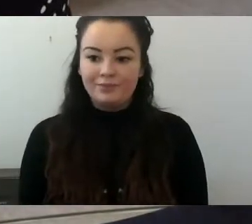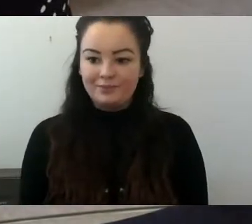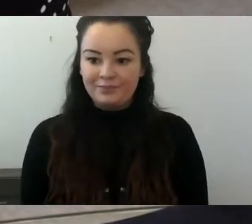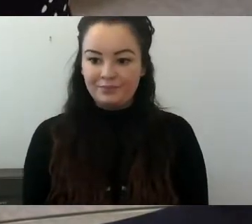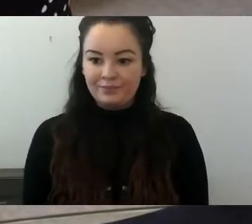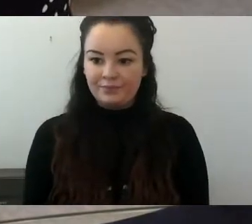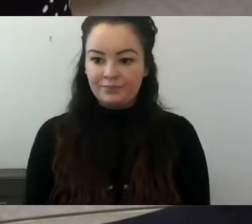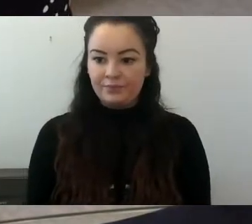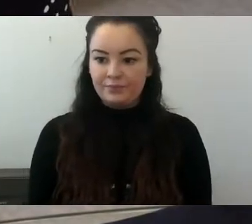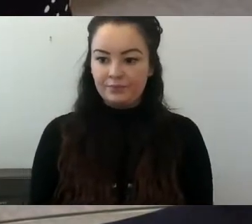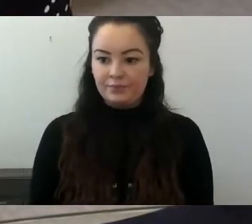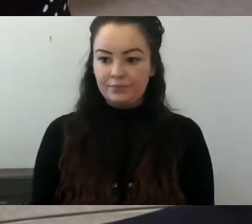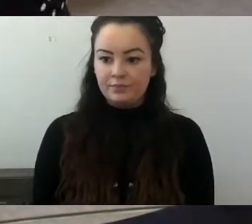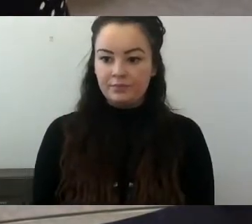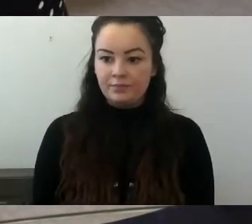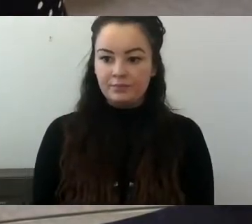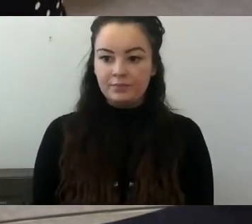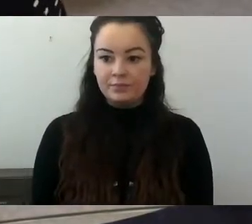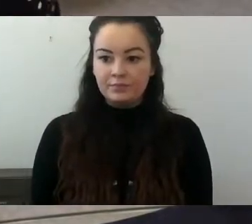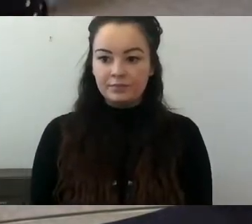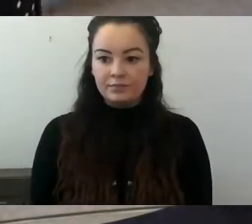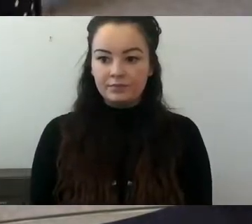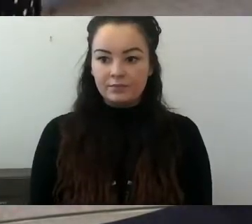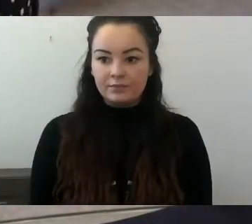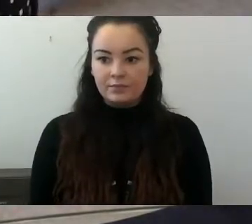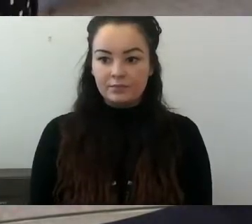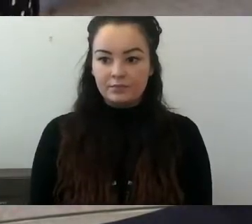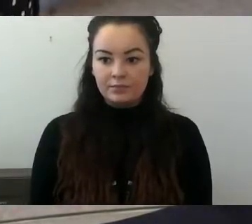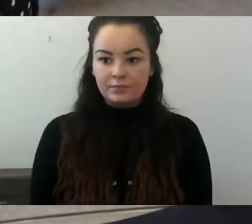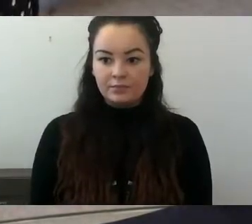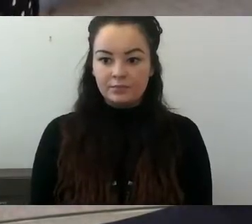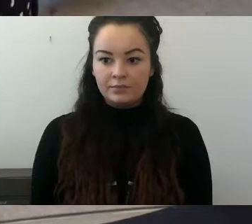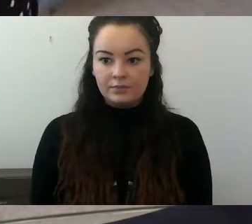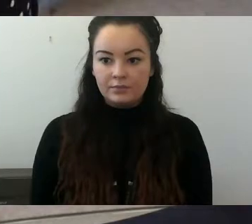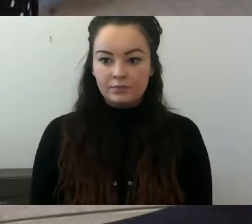underneath. We can see